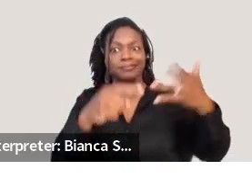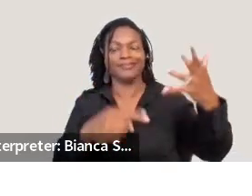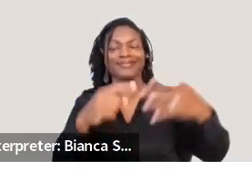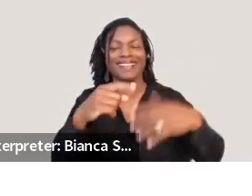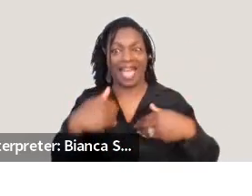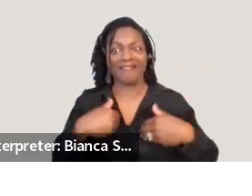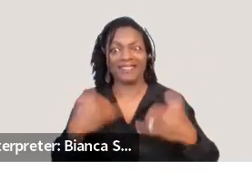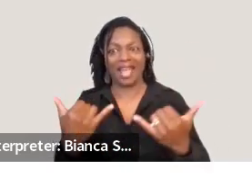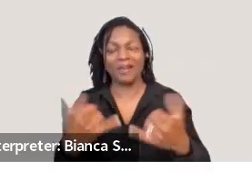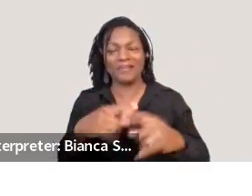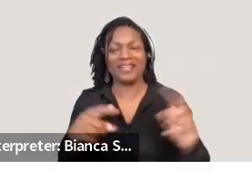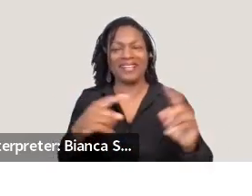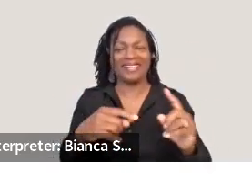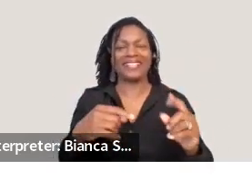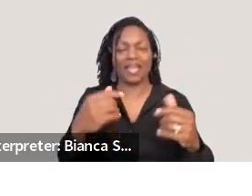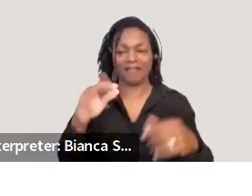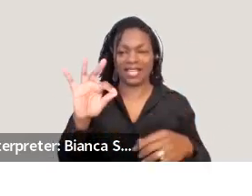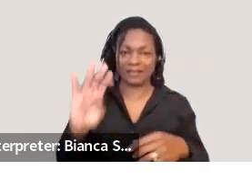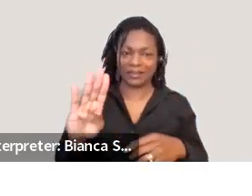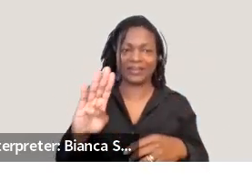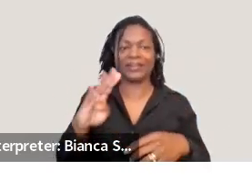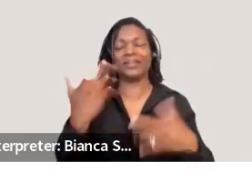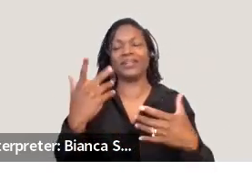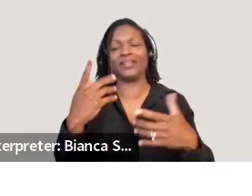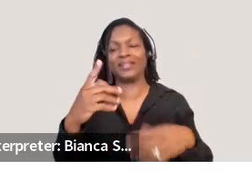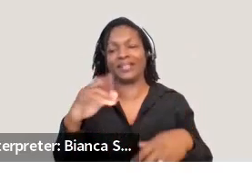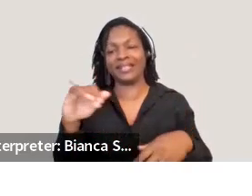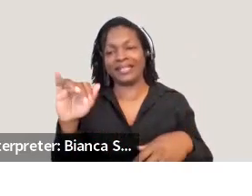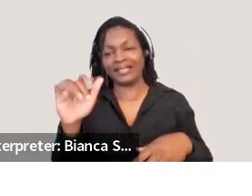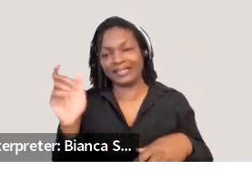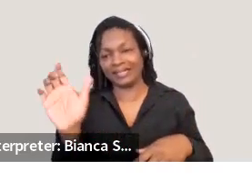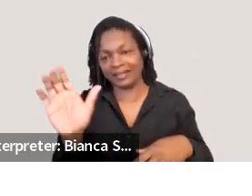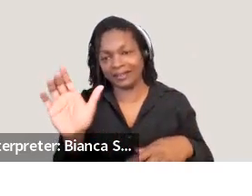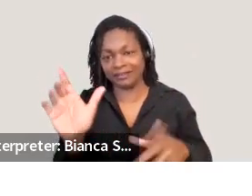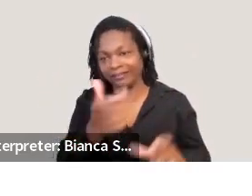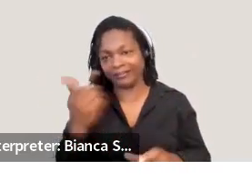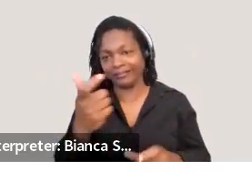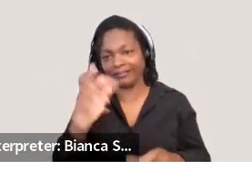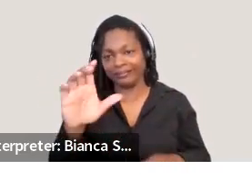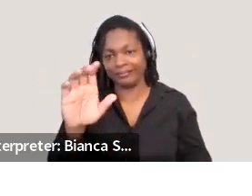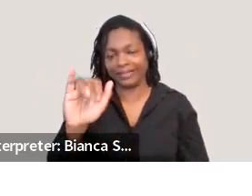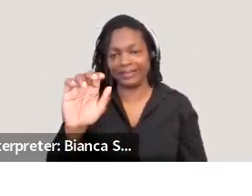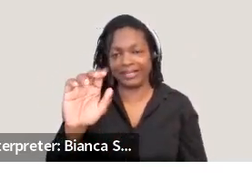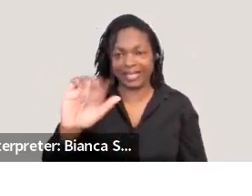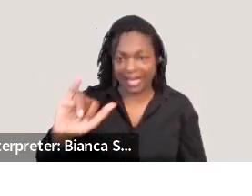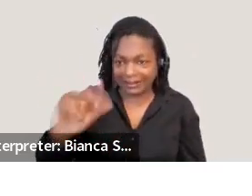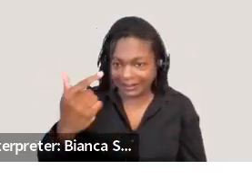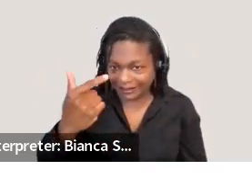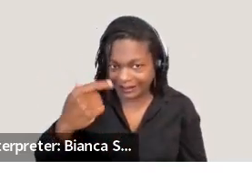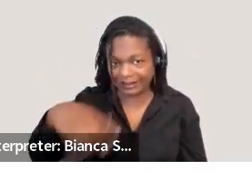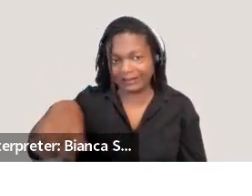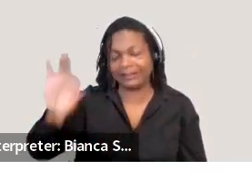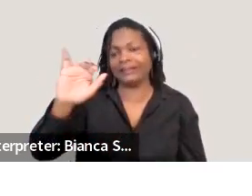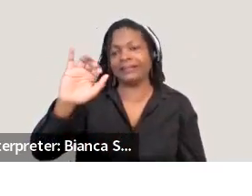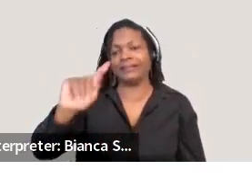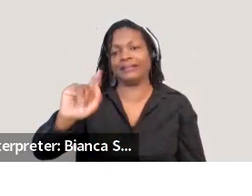Facebook, Instagram, TikTok, and Exceptional Lives. LinkedIn, search for Exceptional Lives. And then we